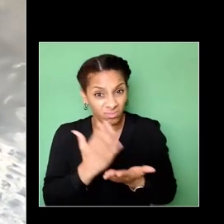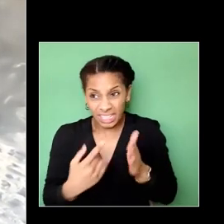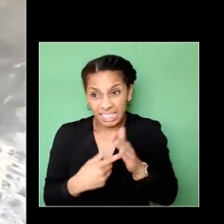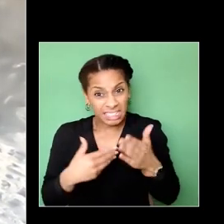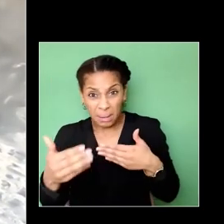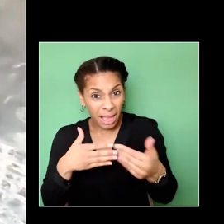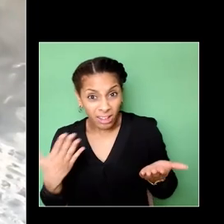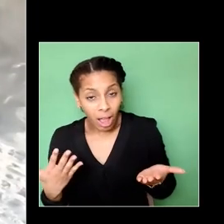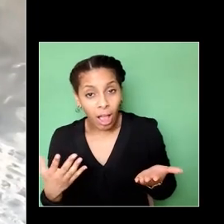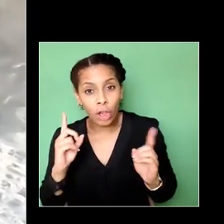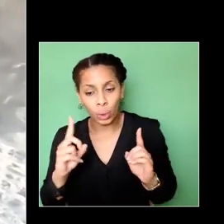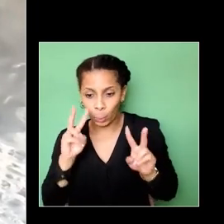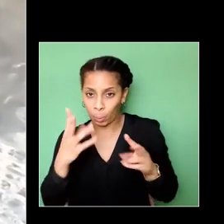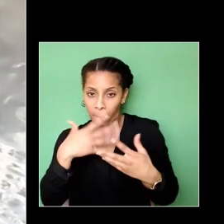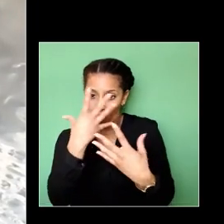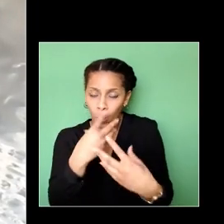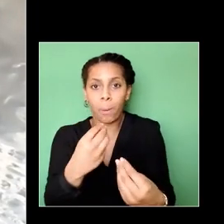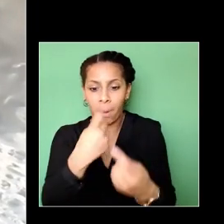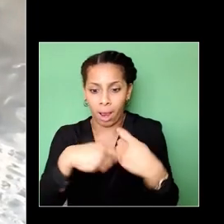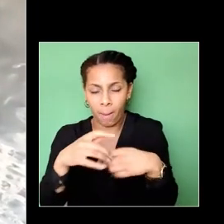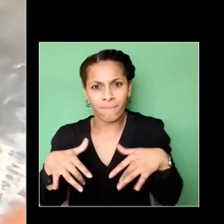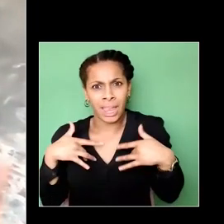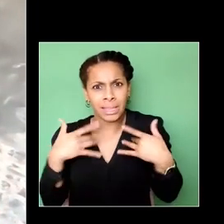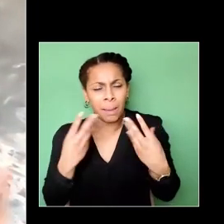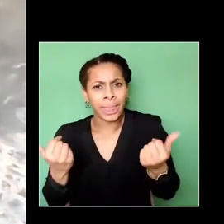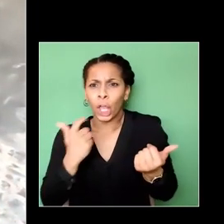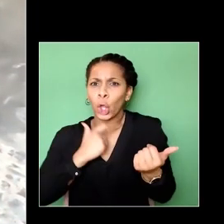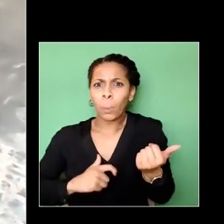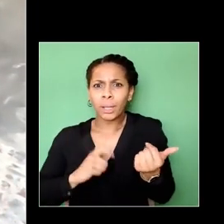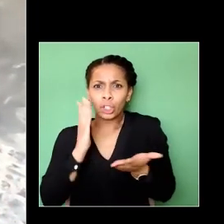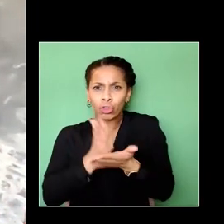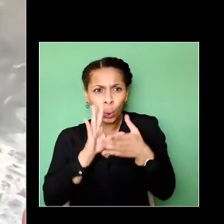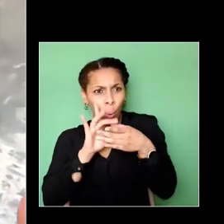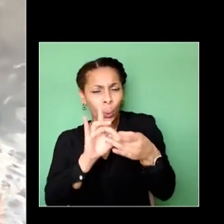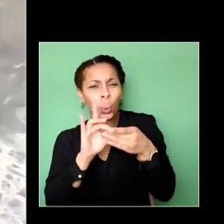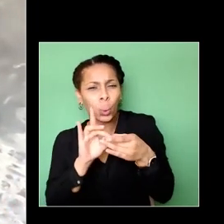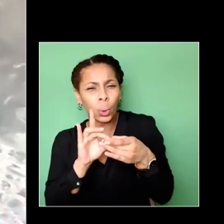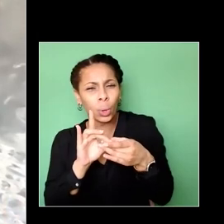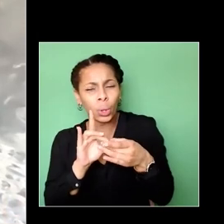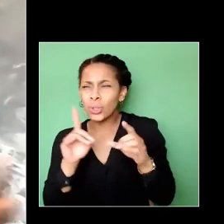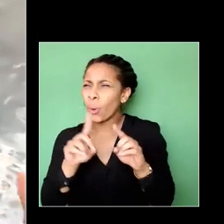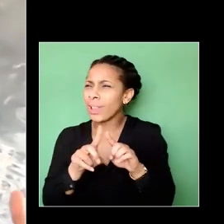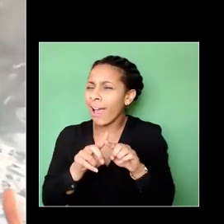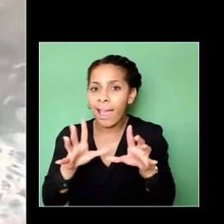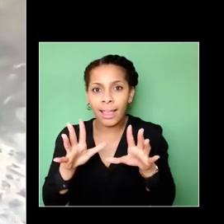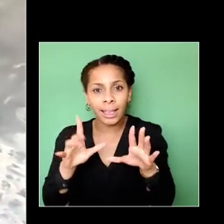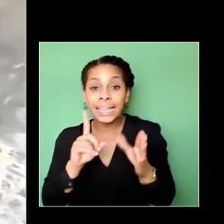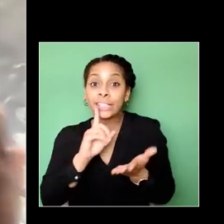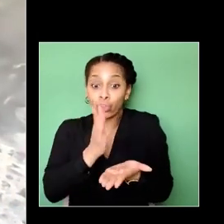and true? So again, bringing back this idea of holding together, right? This idea of a